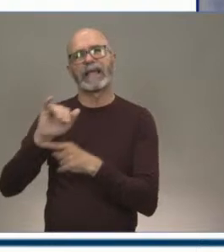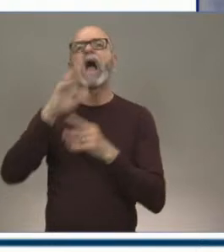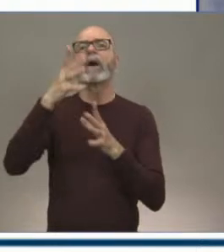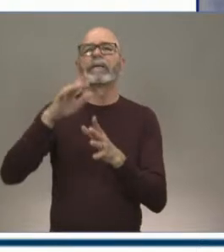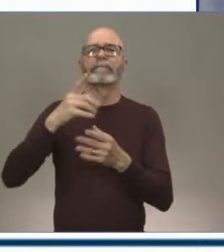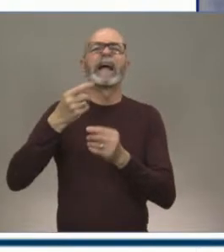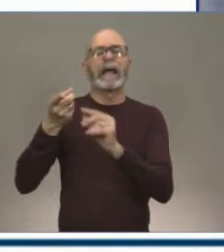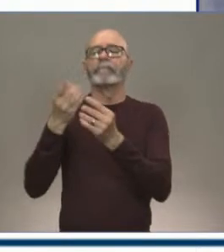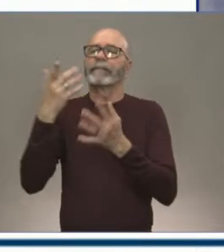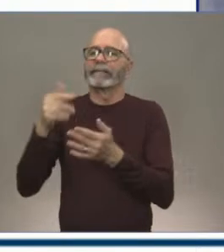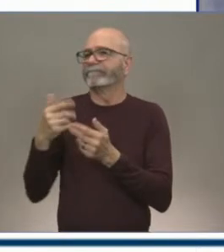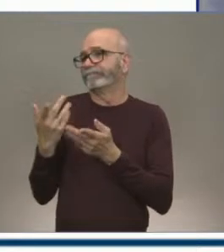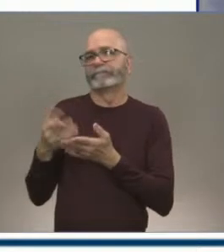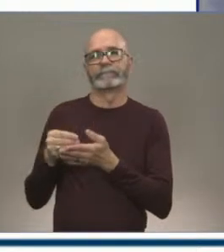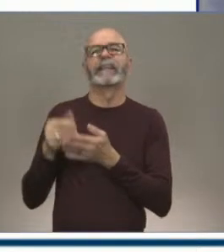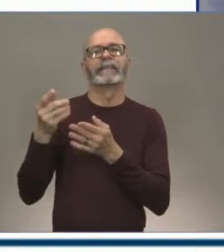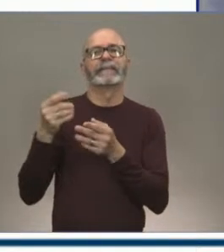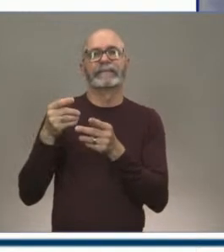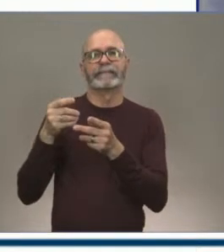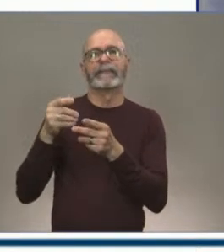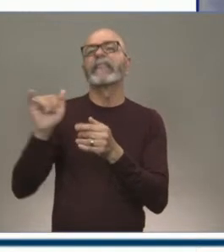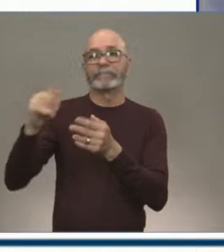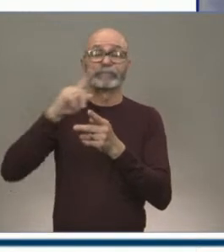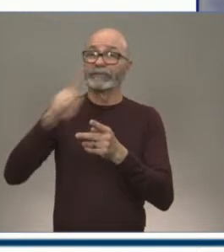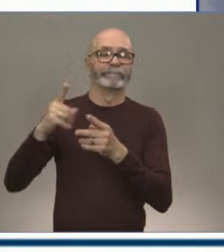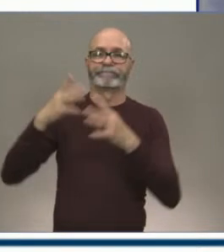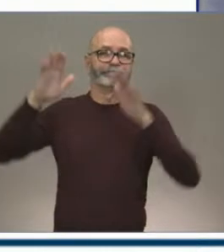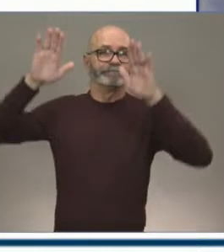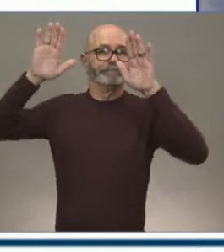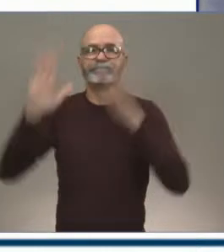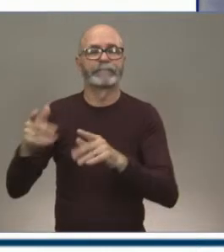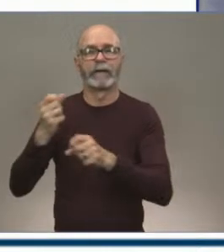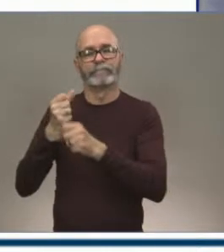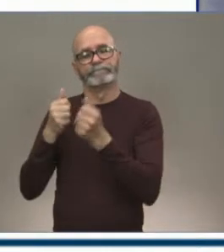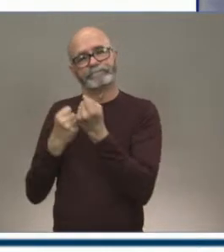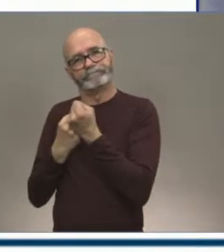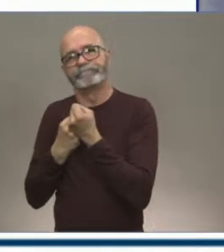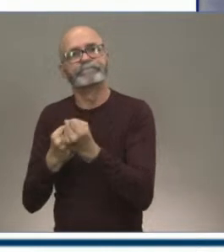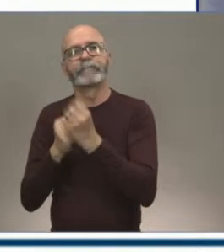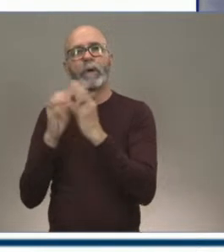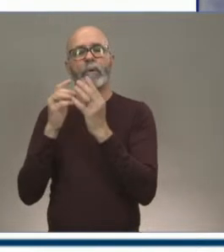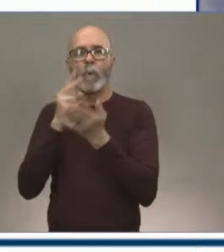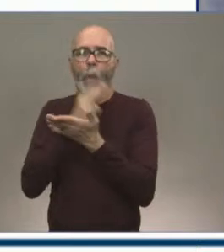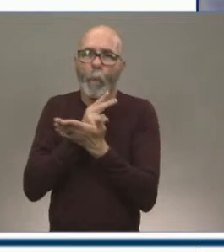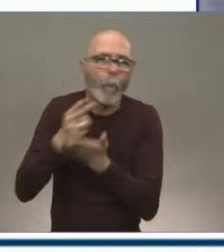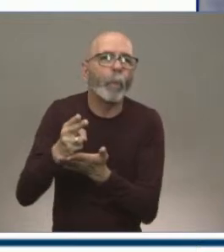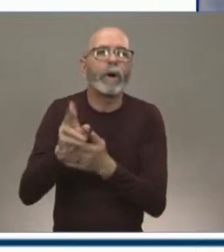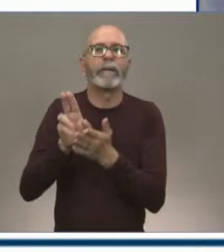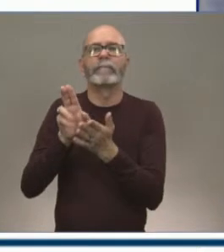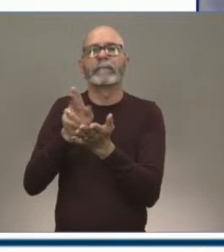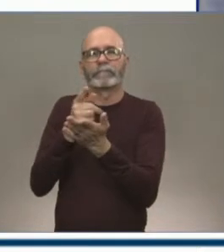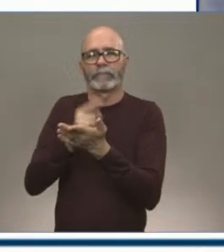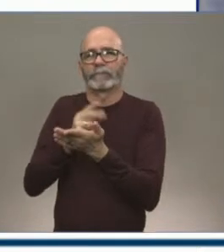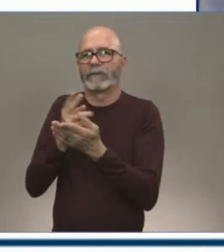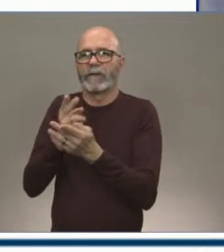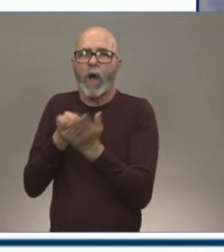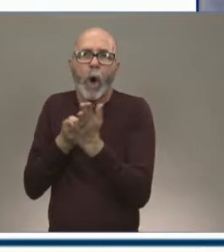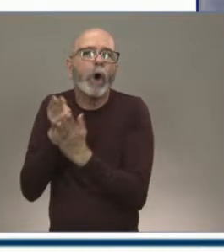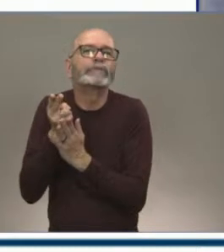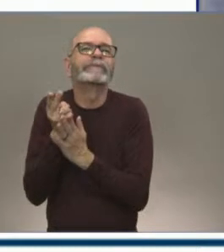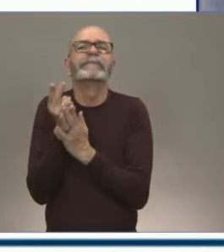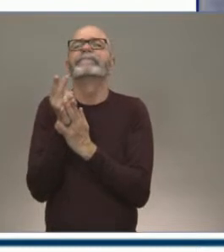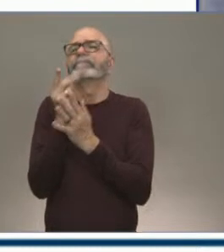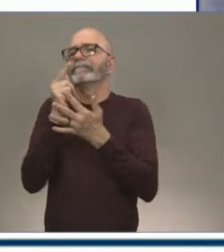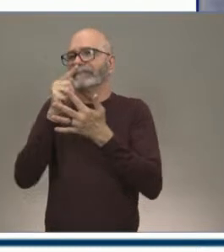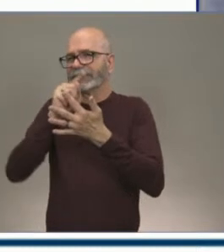Premier of this province, but I was really blessed to be surrounded by great Nova Scotians, and you're one of them, and your integrity never wavered in the